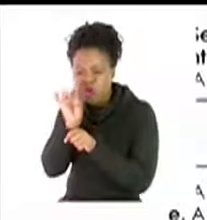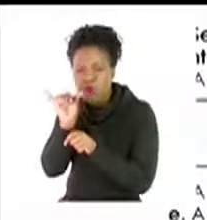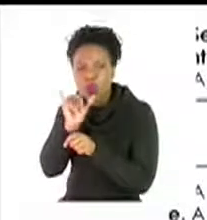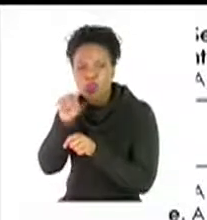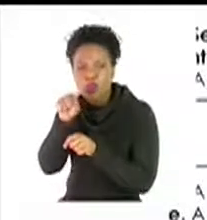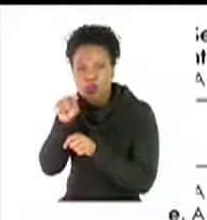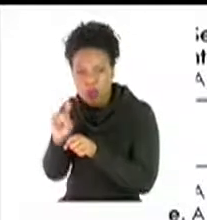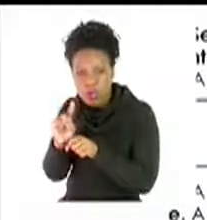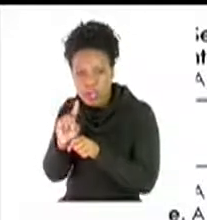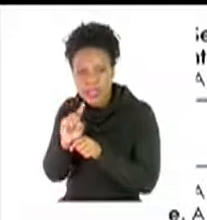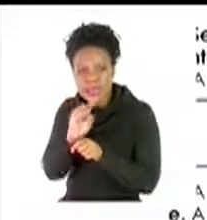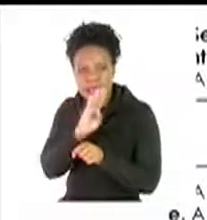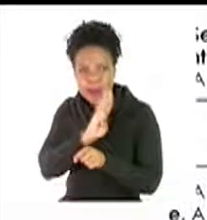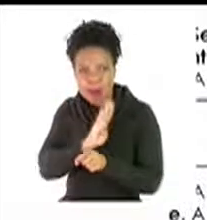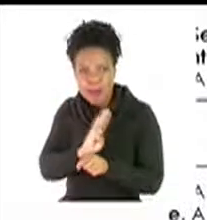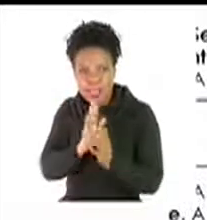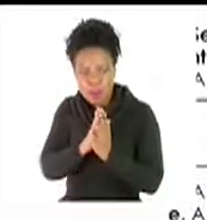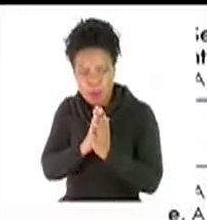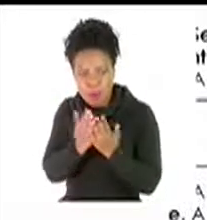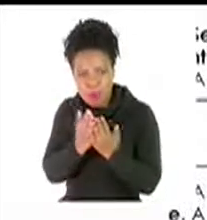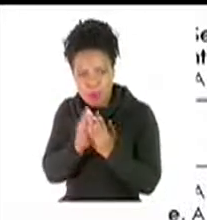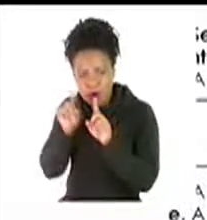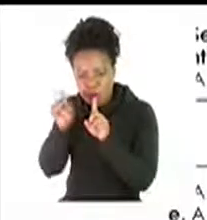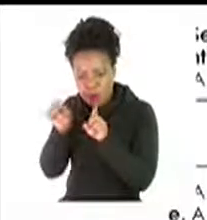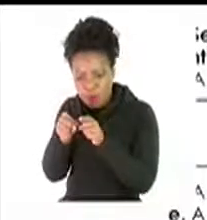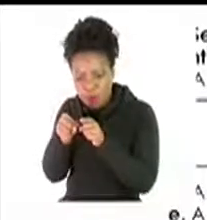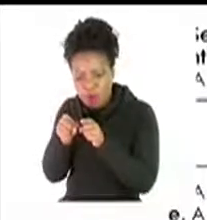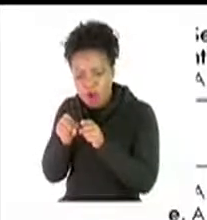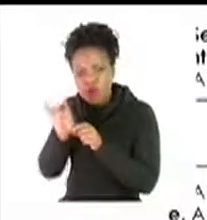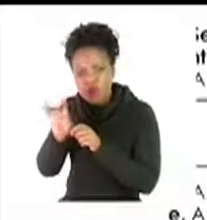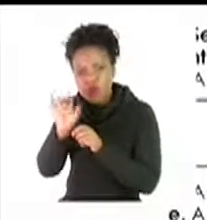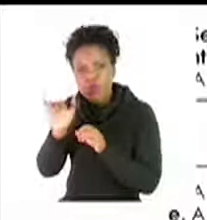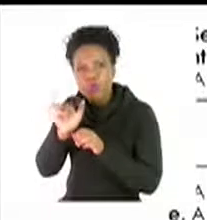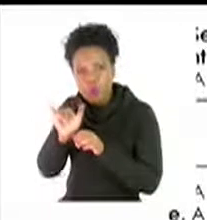For instance, we have hill.